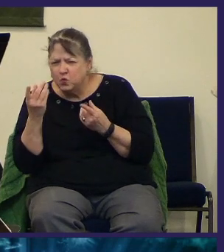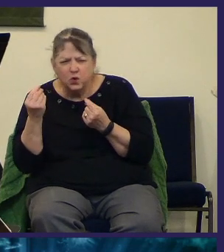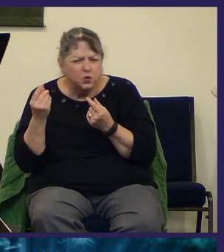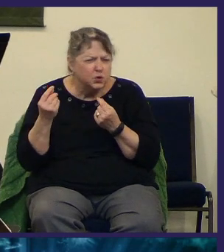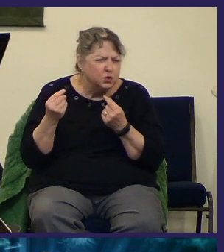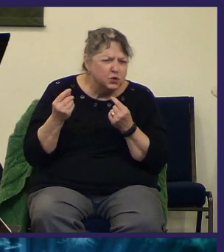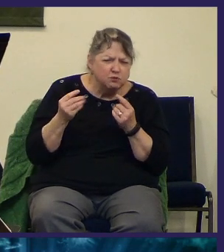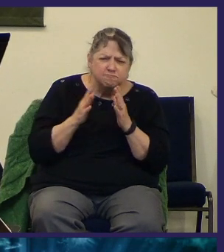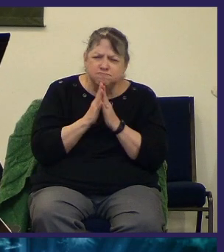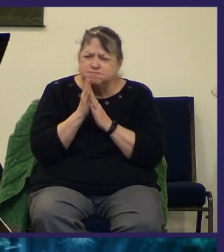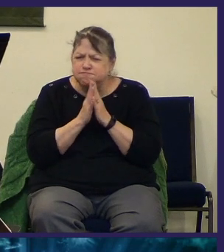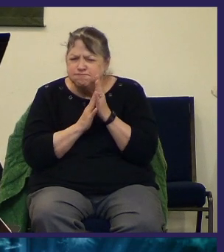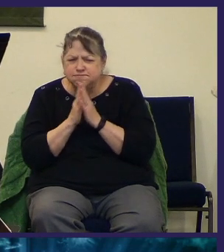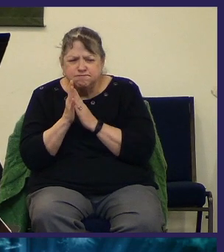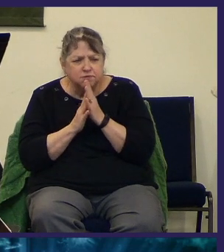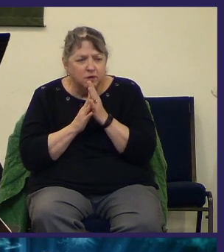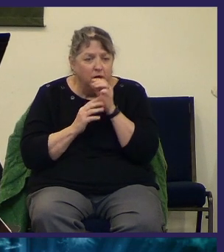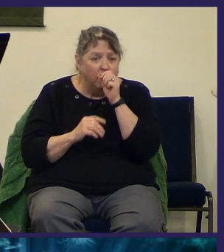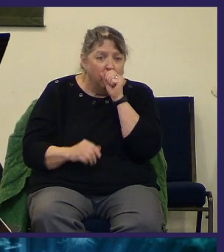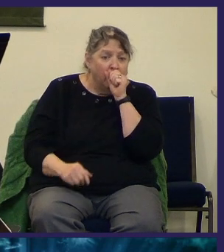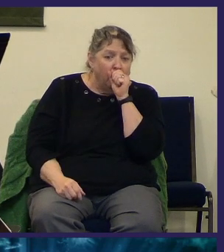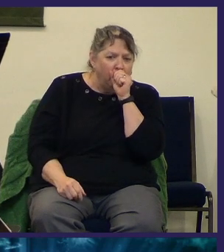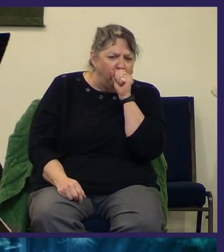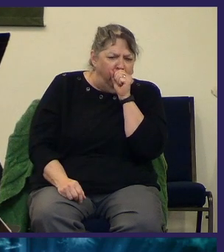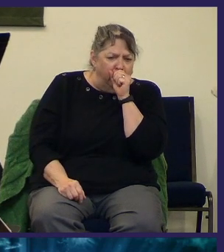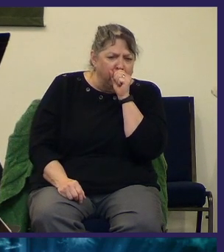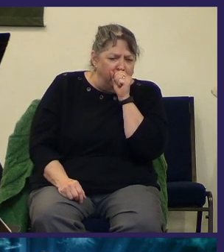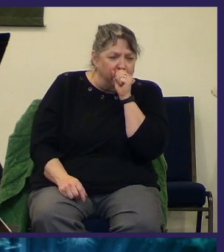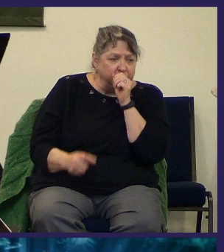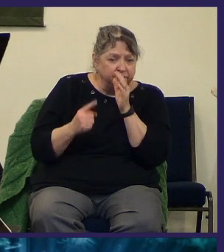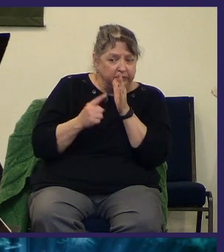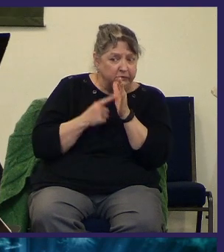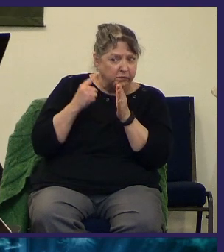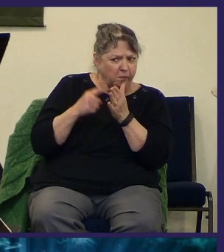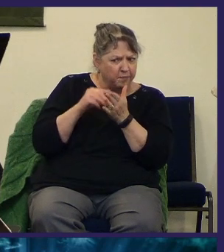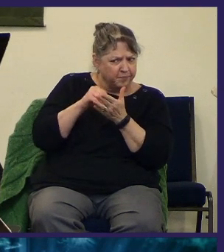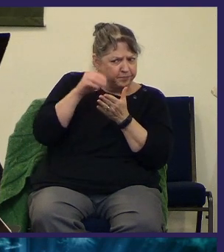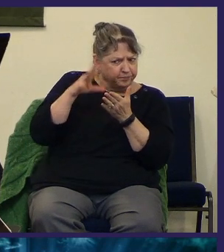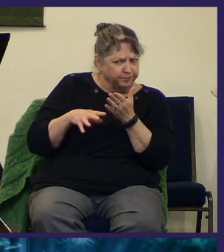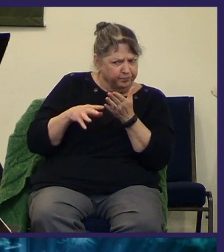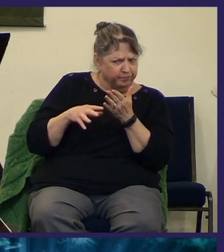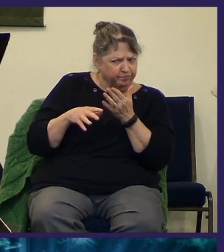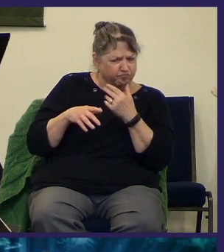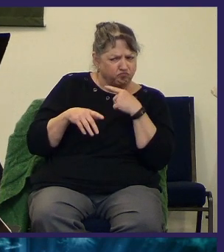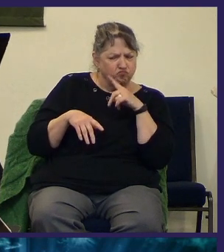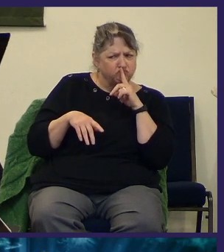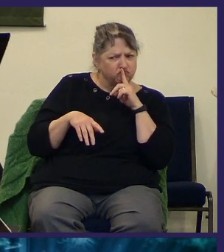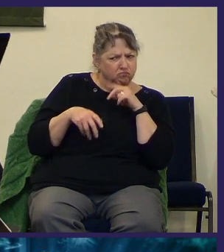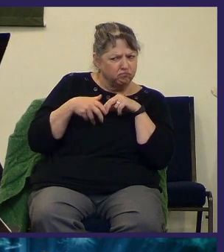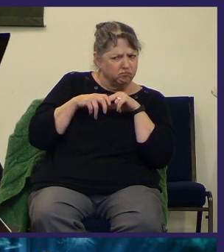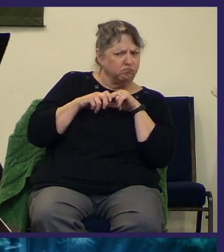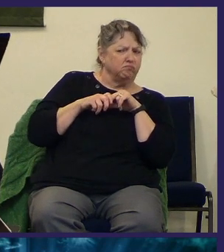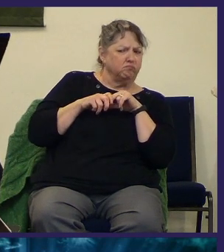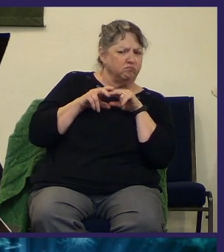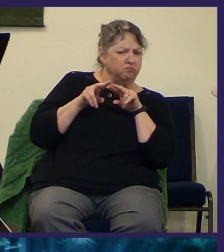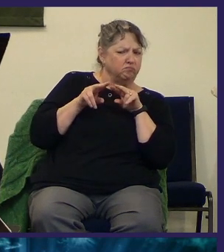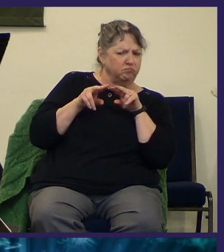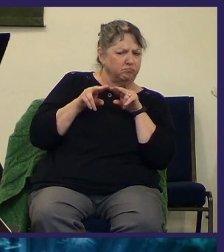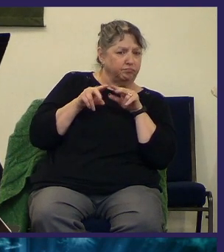in the first year and they're quiet and they sit in a corner by their fourth year they're actually leading the club